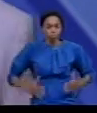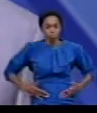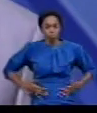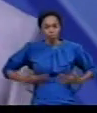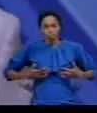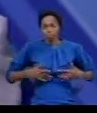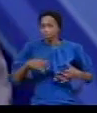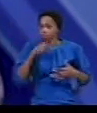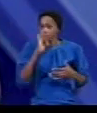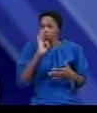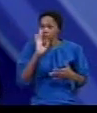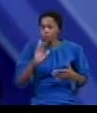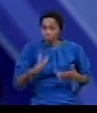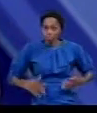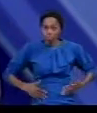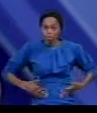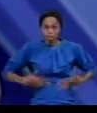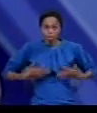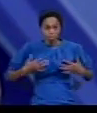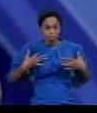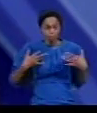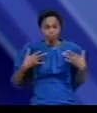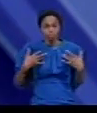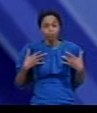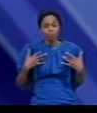Is your life